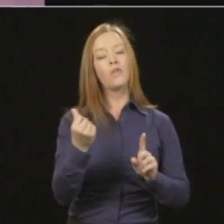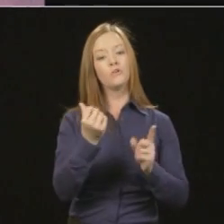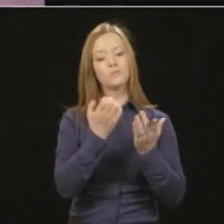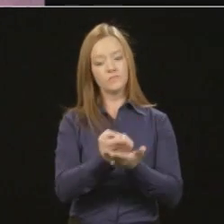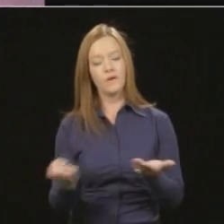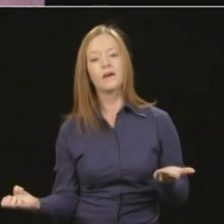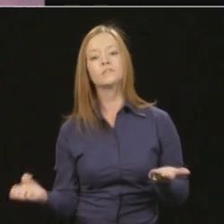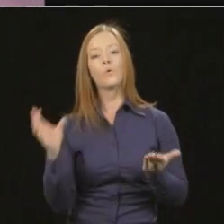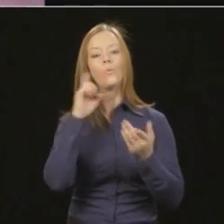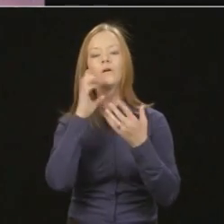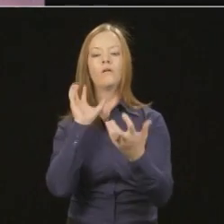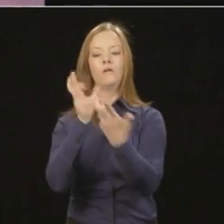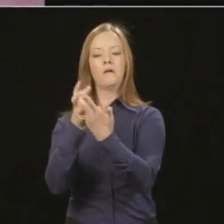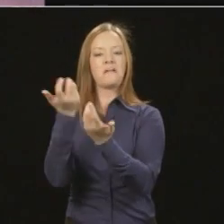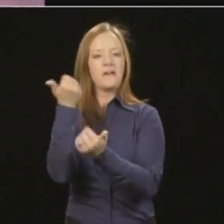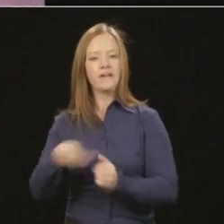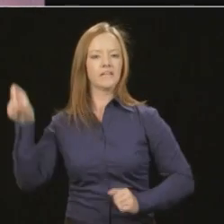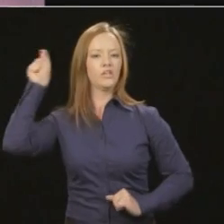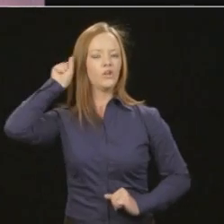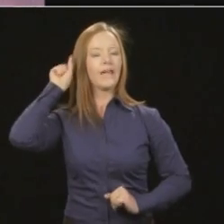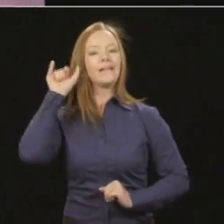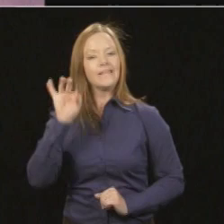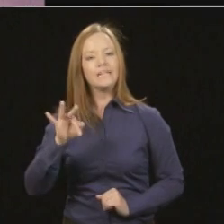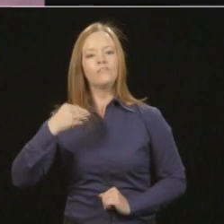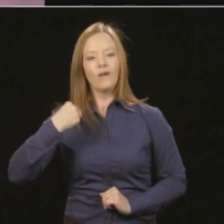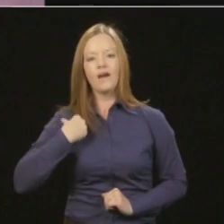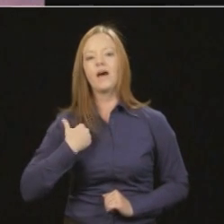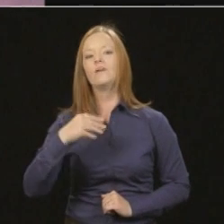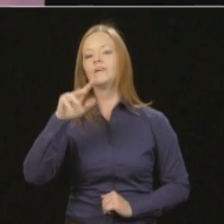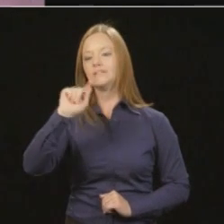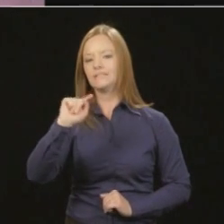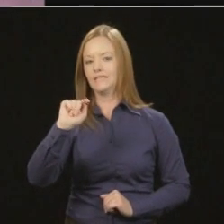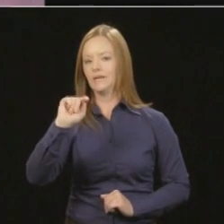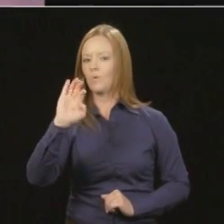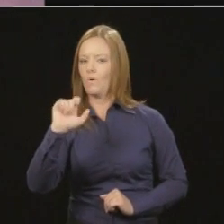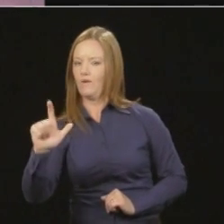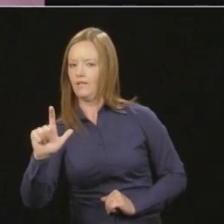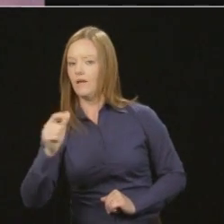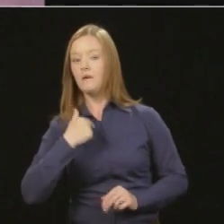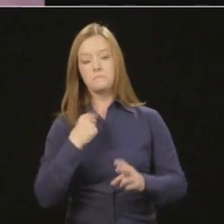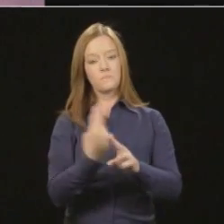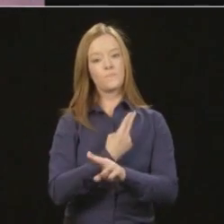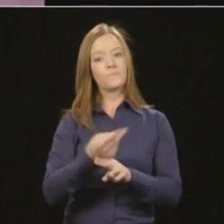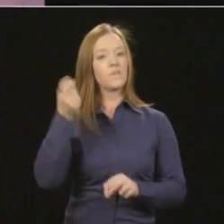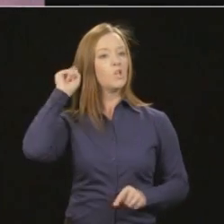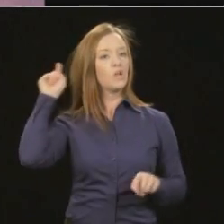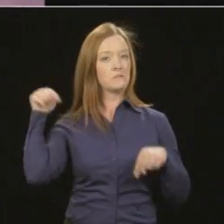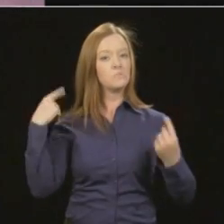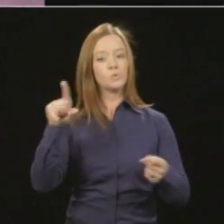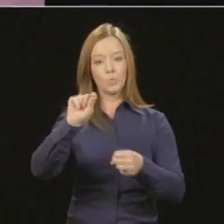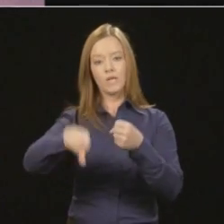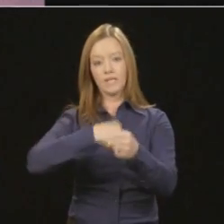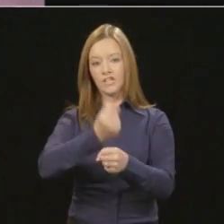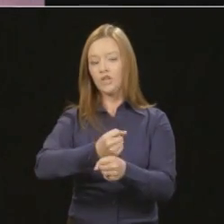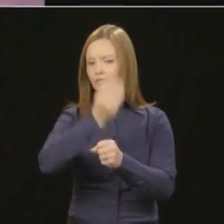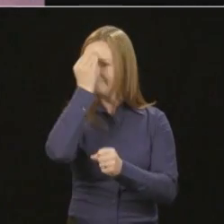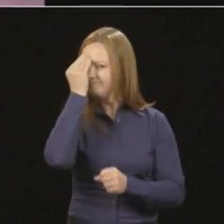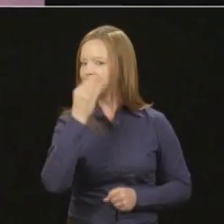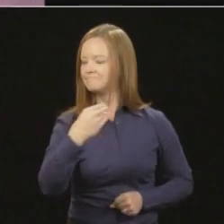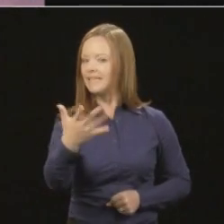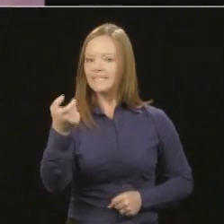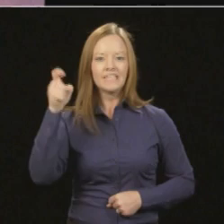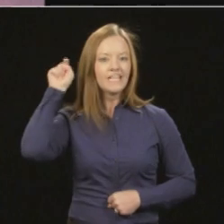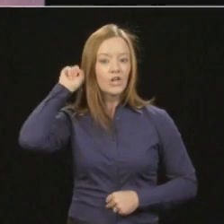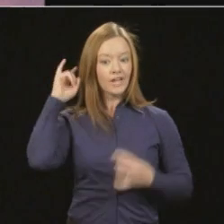a manual telecoil. I've been wearing hearing aids for 20 years now, and I can tell you, hearing aids are definitely more